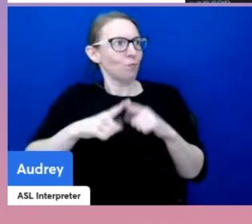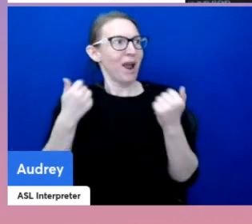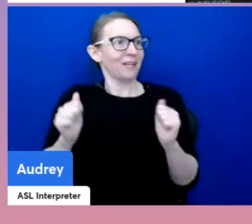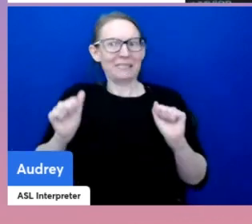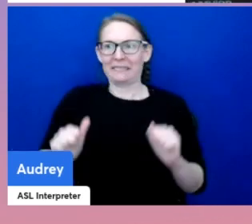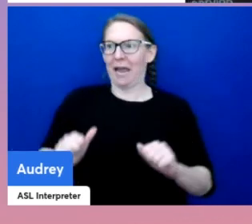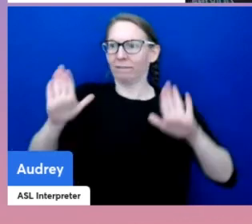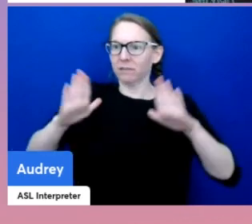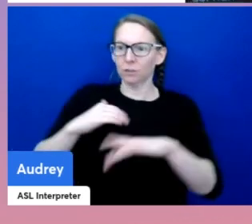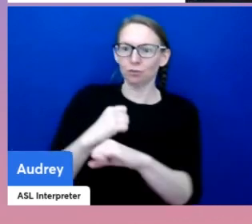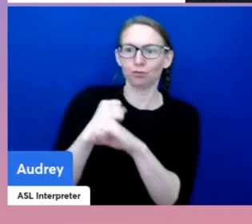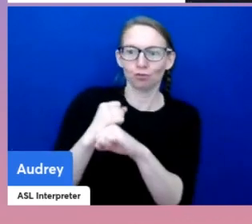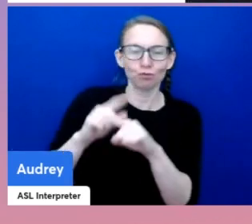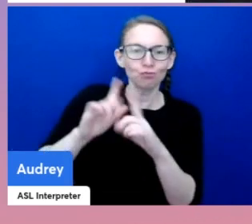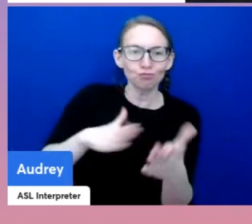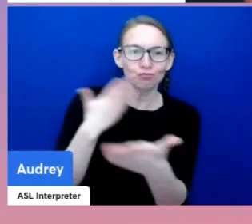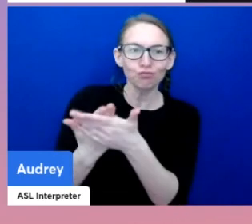here.